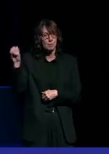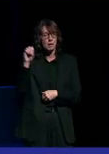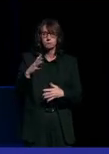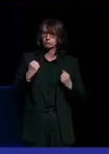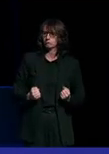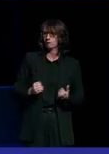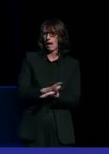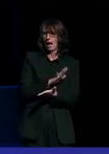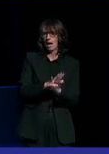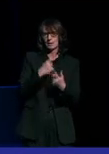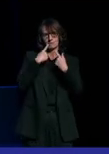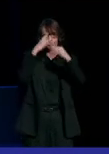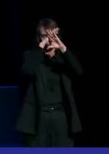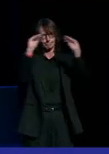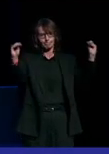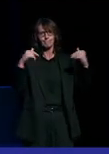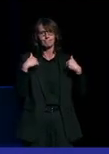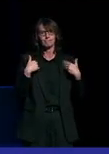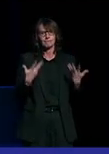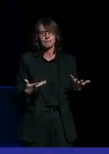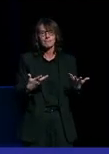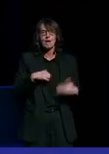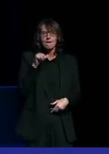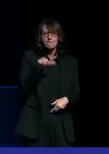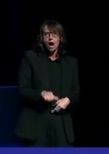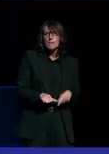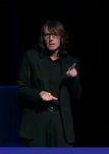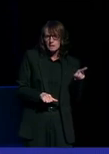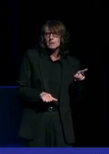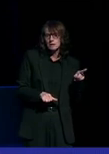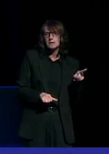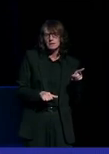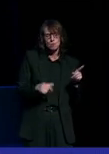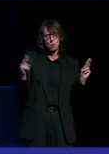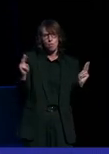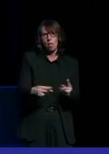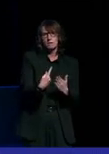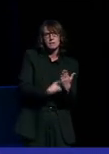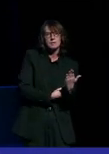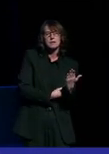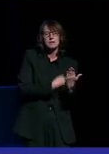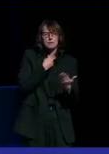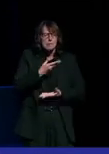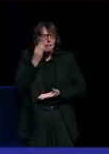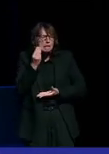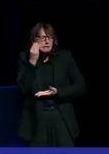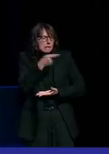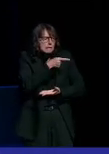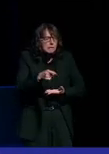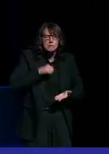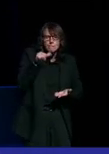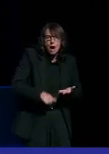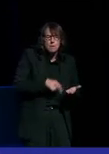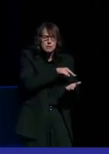you that we are going to free our farmers and we are listening to all sides for new ideas to get